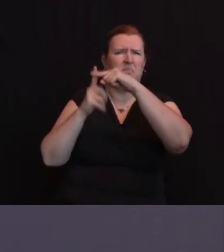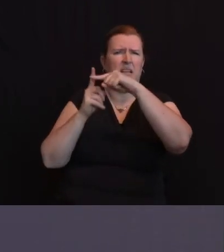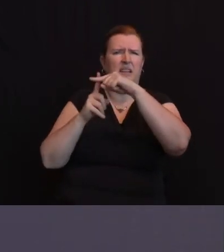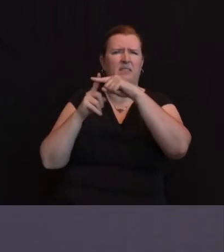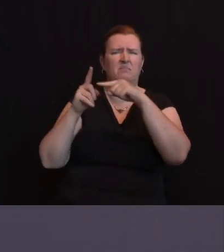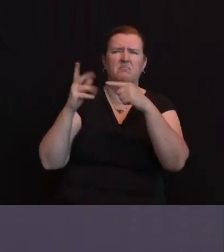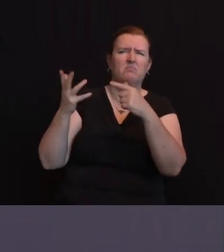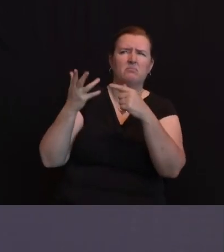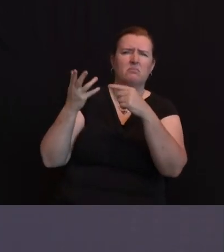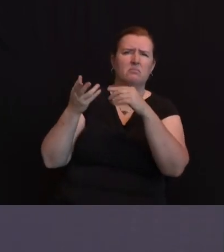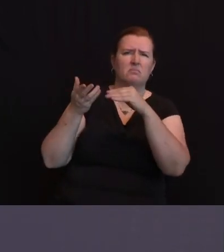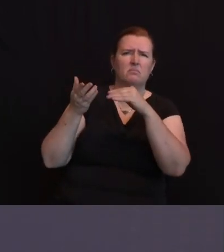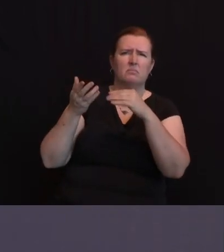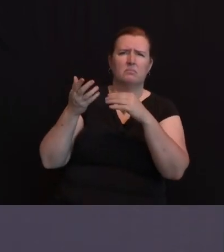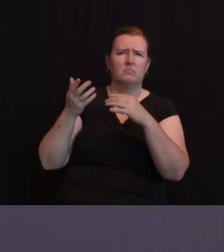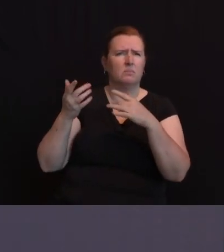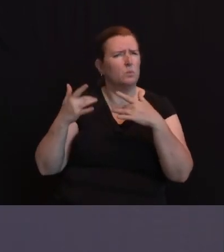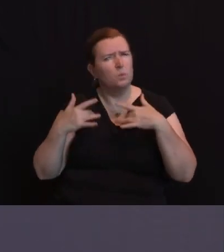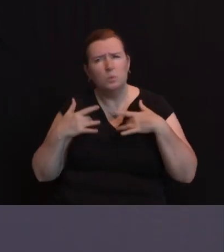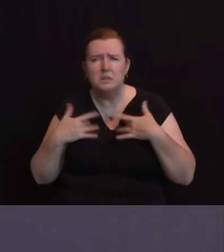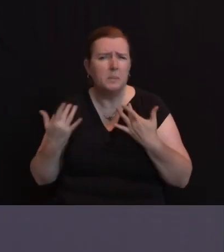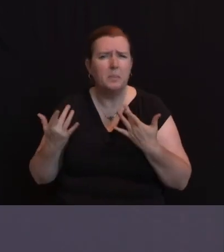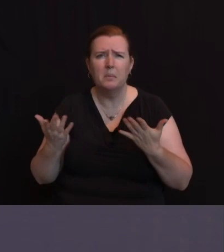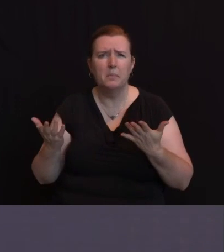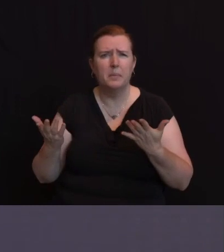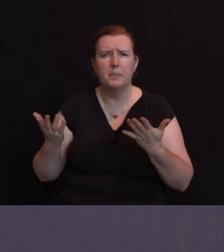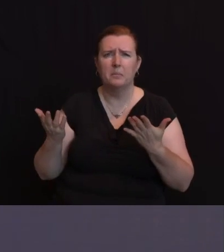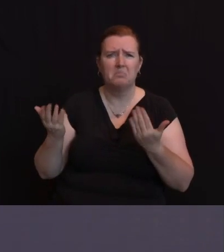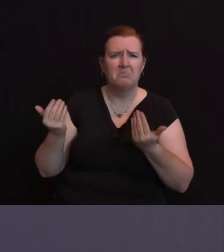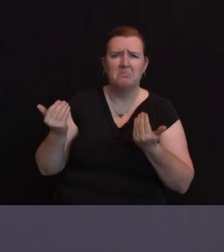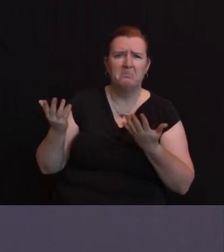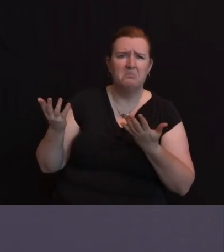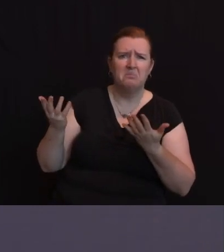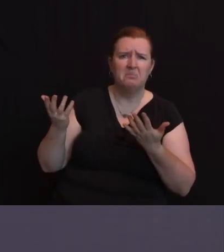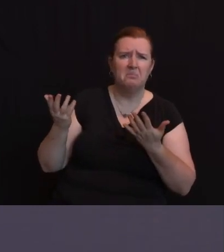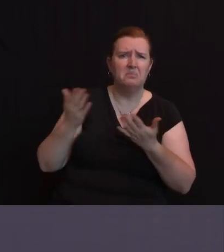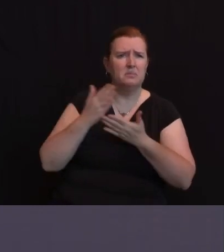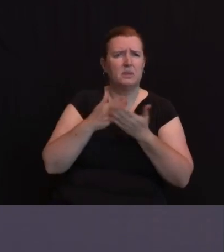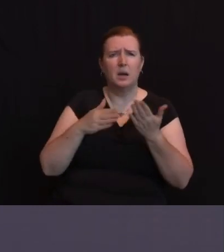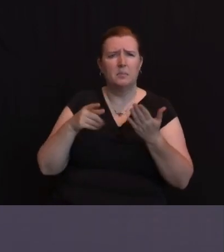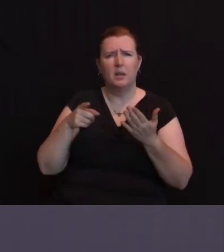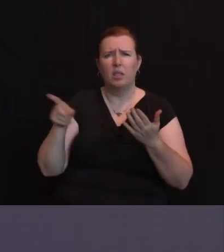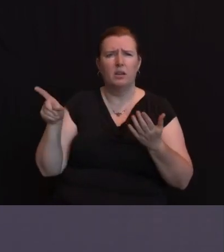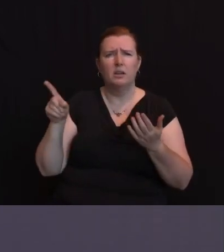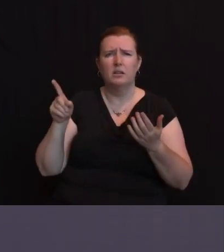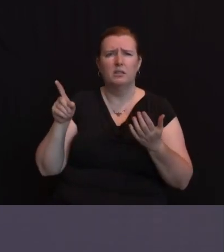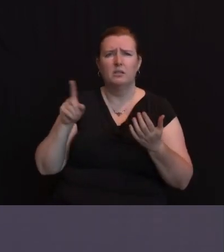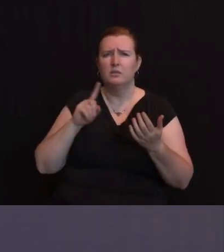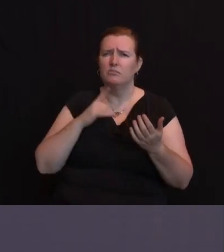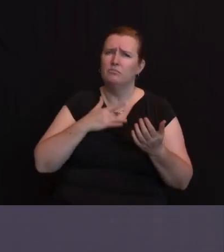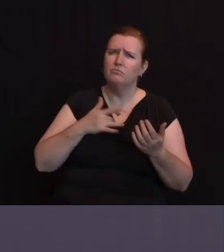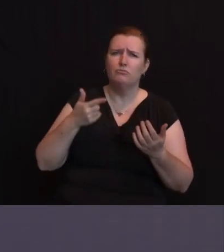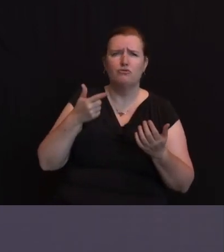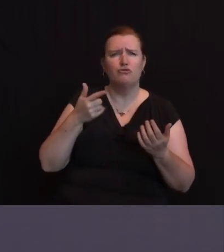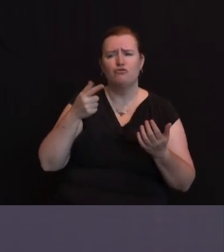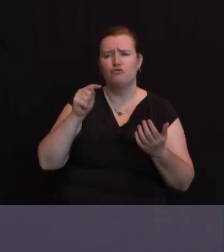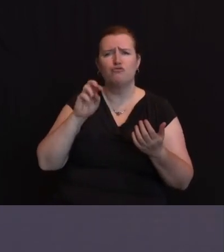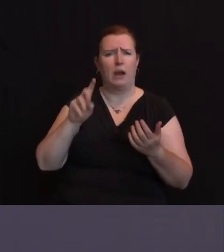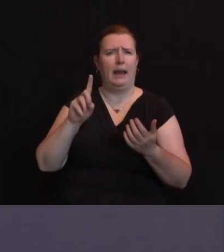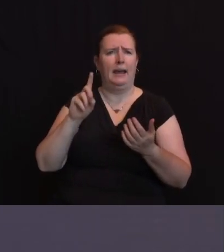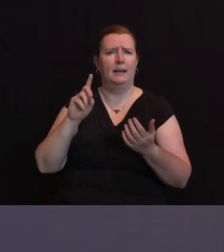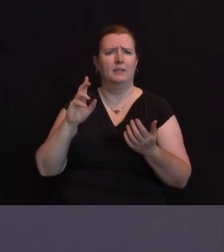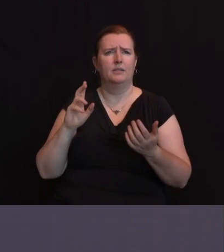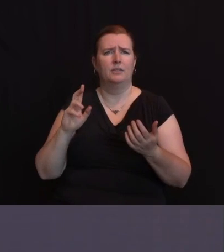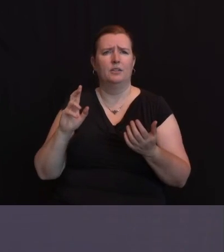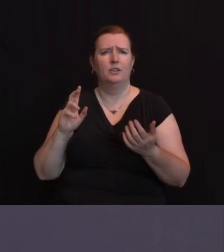we have any sense of what's going on here? Some are saying this trend may signal a boost in herd immunity, with